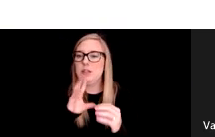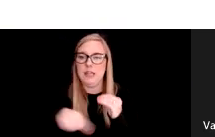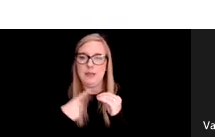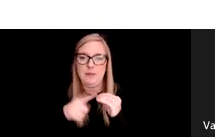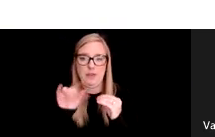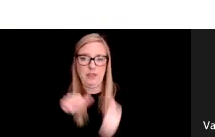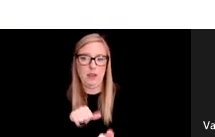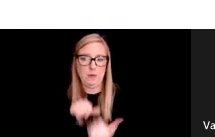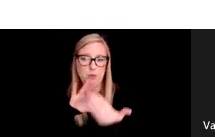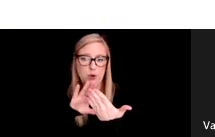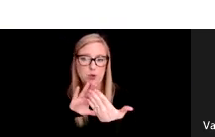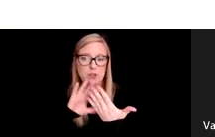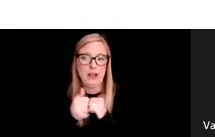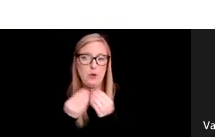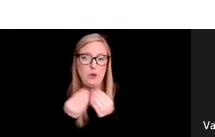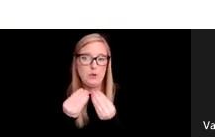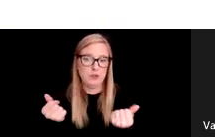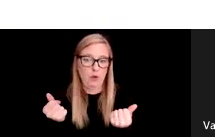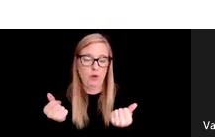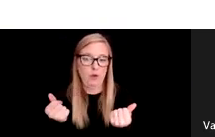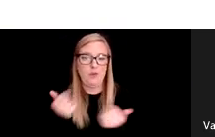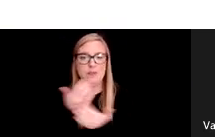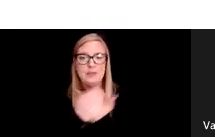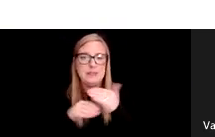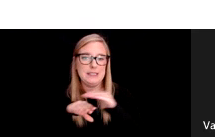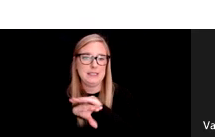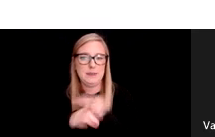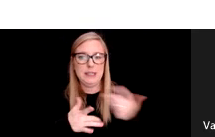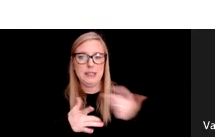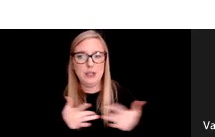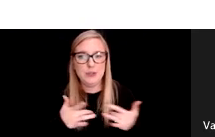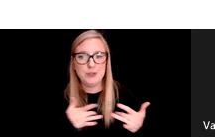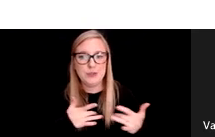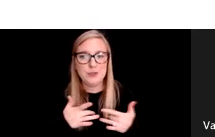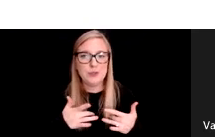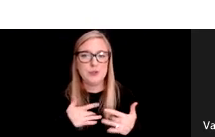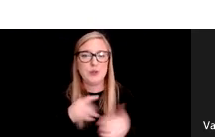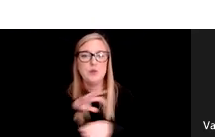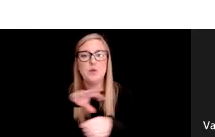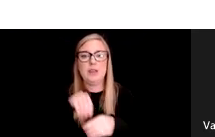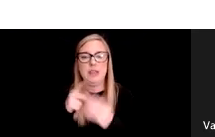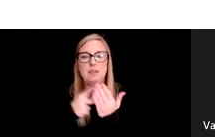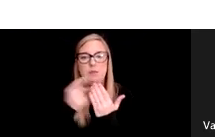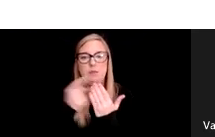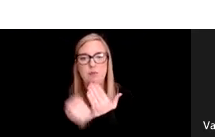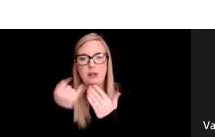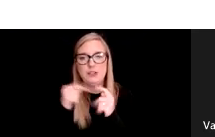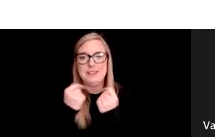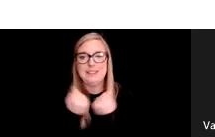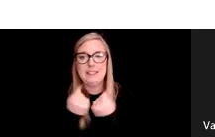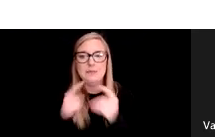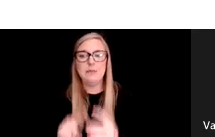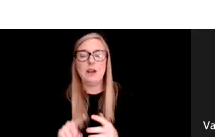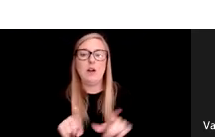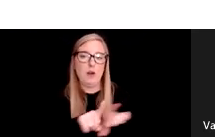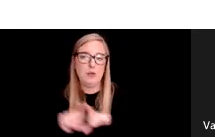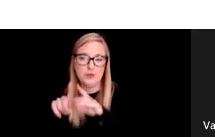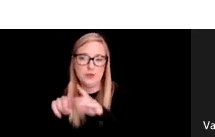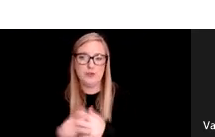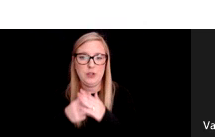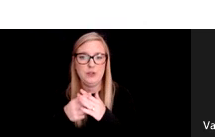how we solve, for some of these accessibility concerns within our project team, but then start to pave a way for how